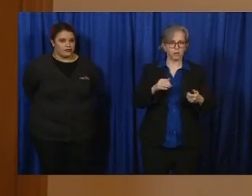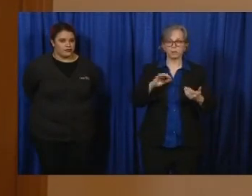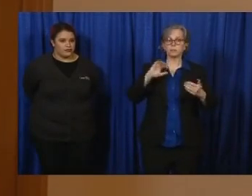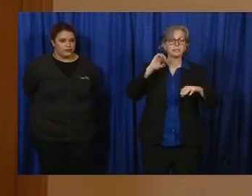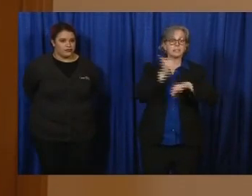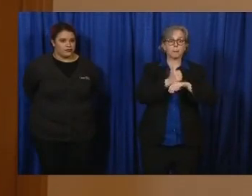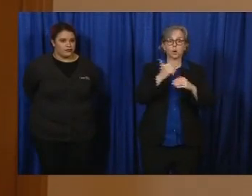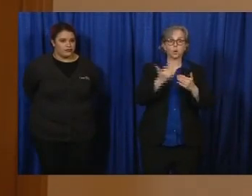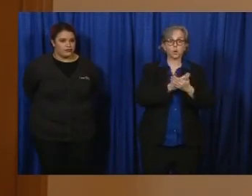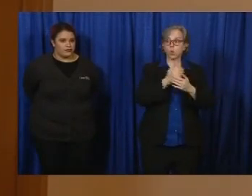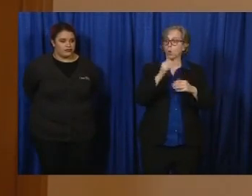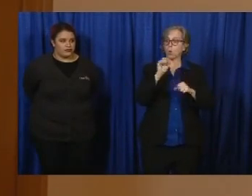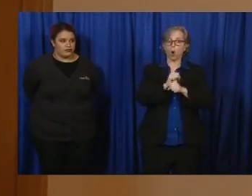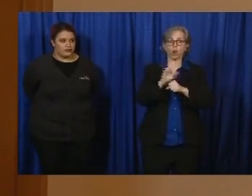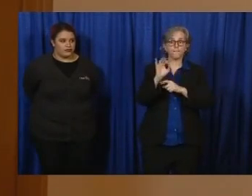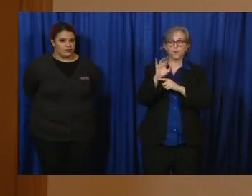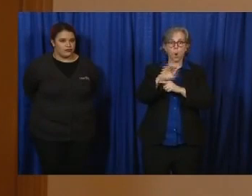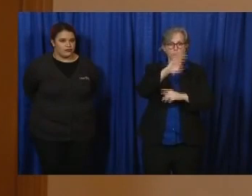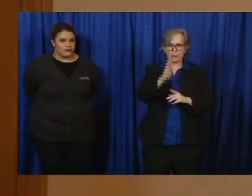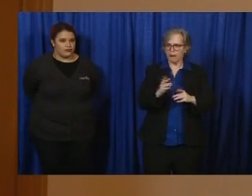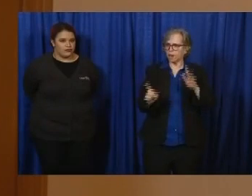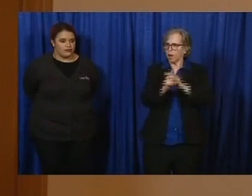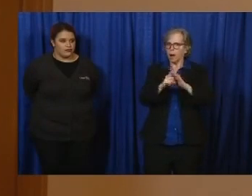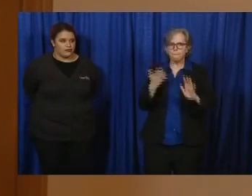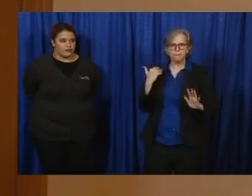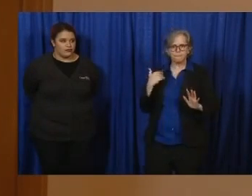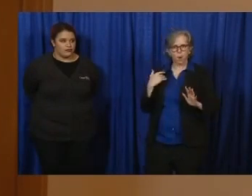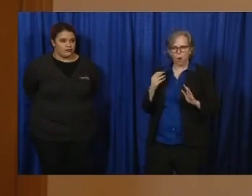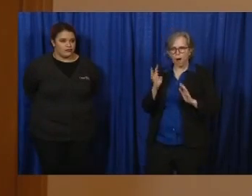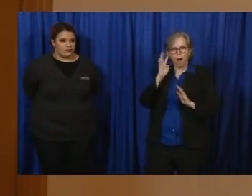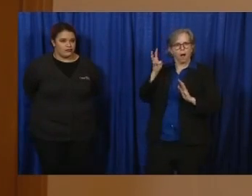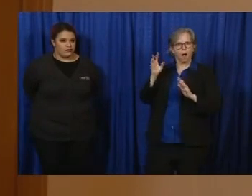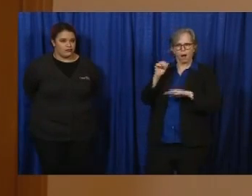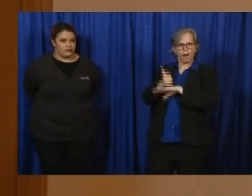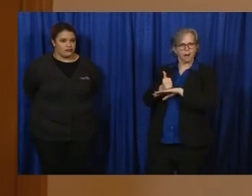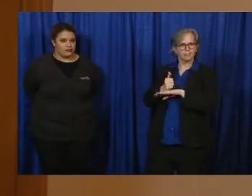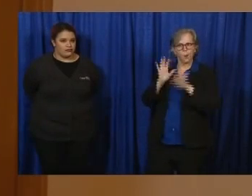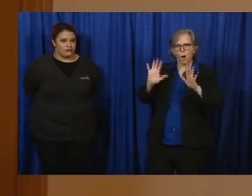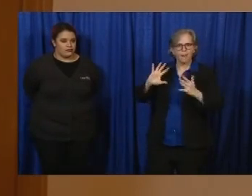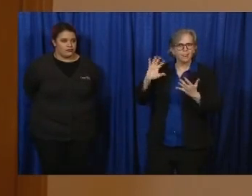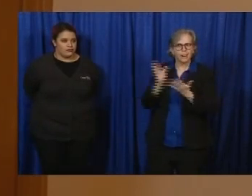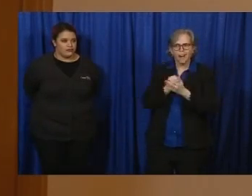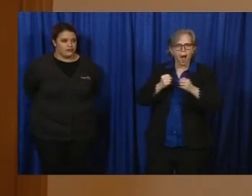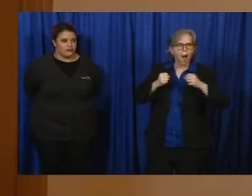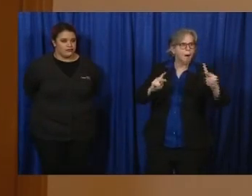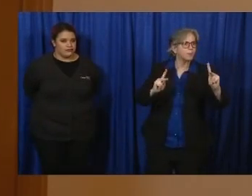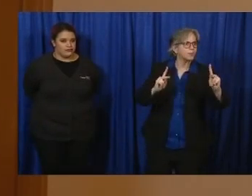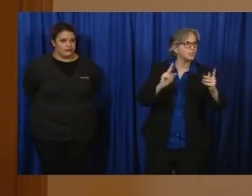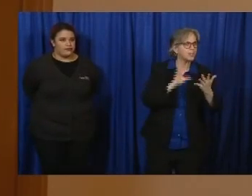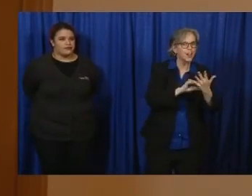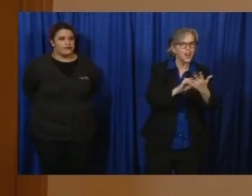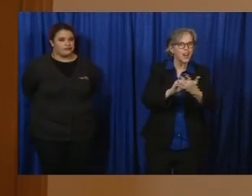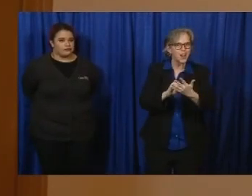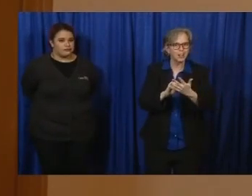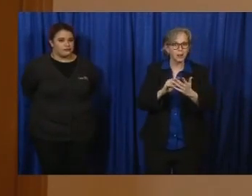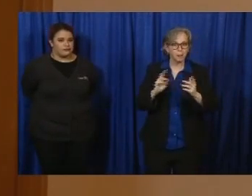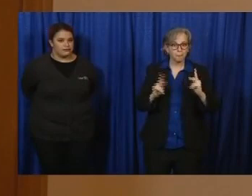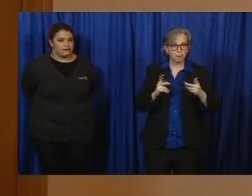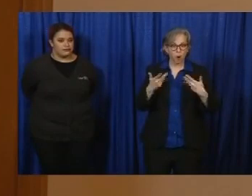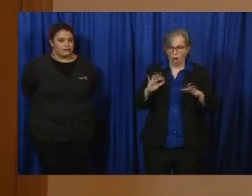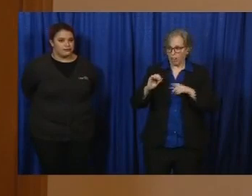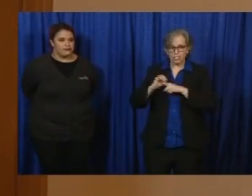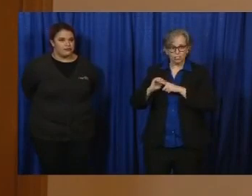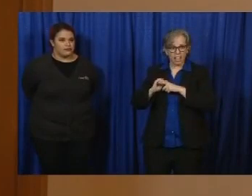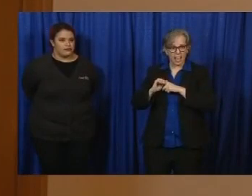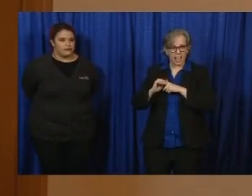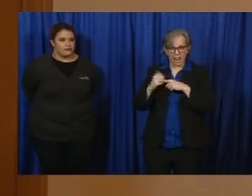it'll be a wonderful learning opportunity for all of those. I mean, the people who are training in healthcare today, this is gonna be a memory,